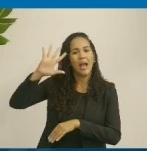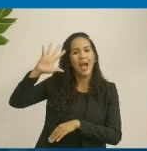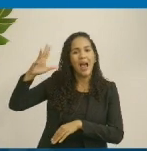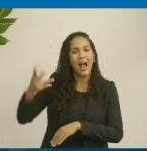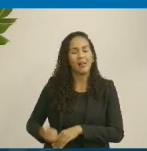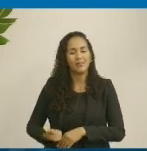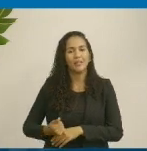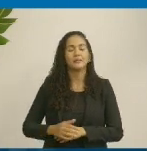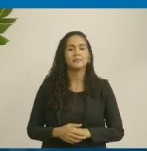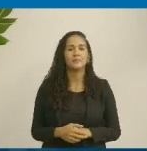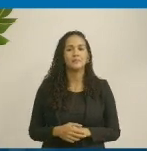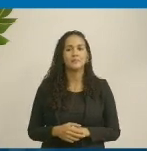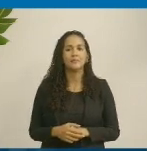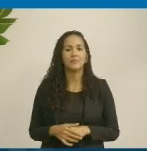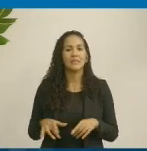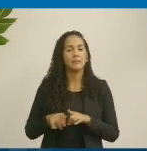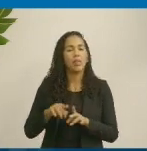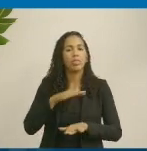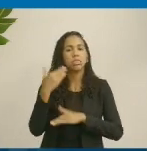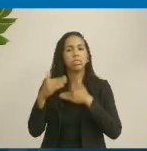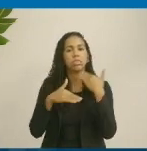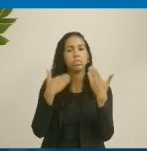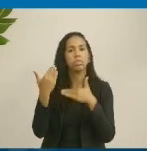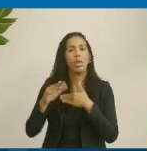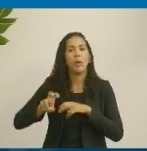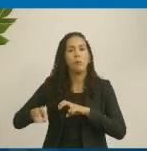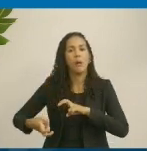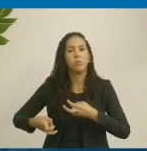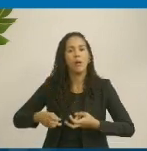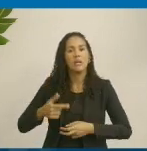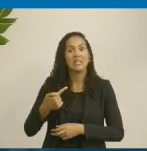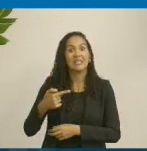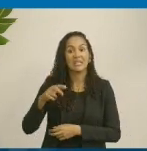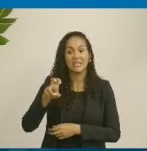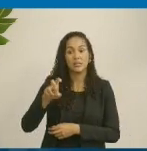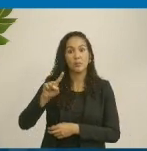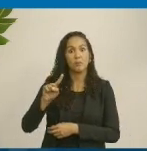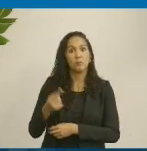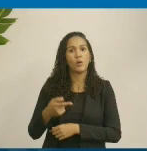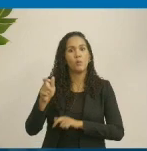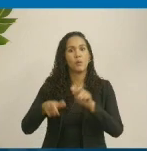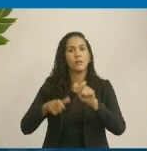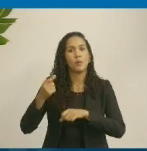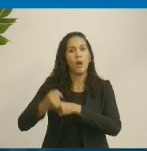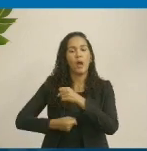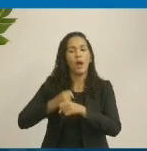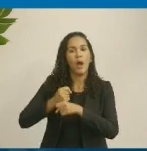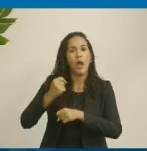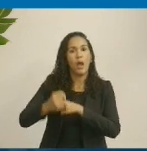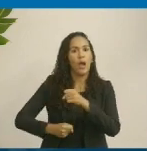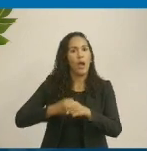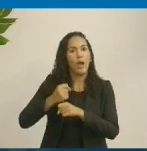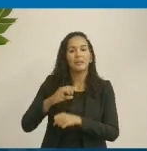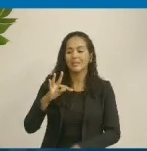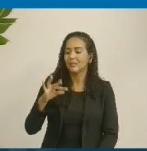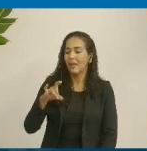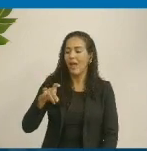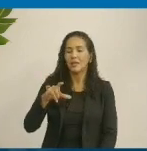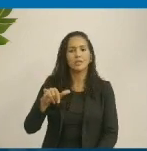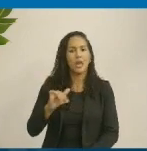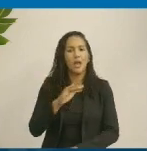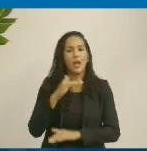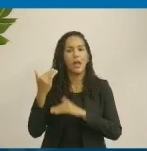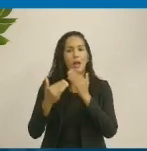lives a year, mainly children under 5, with a very high mortality rate,